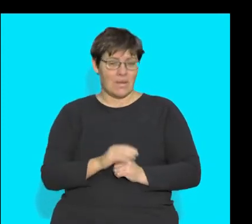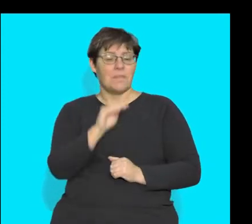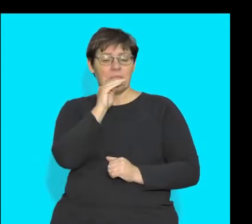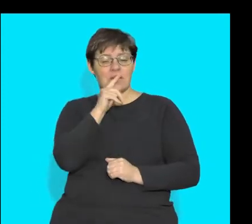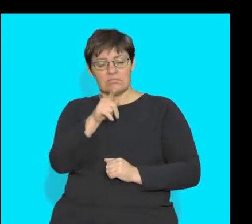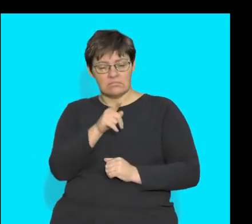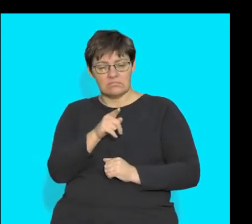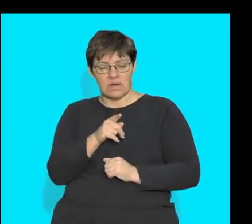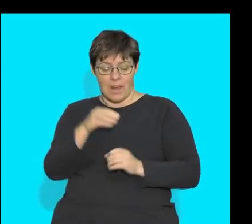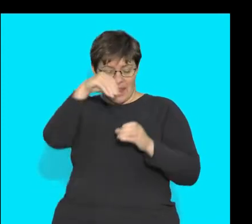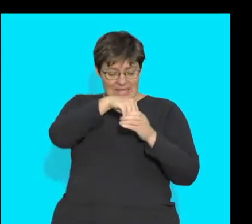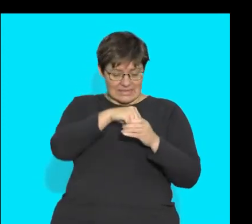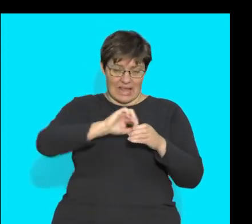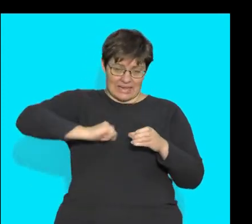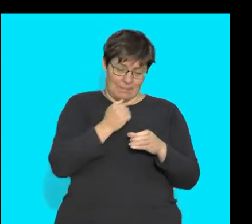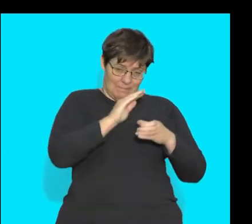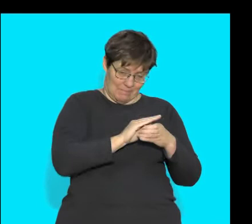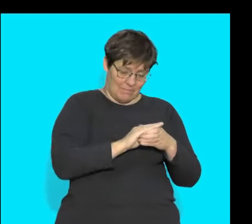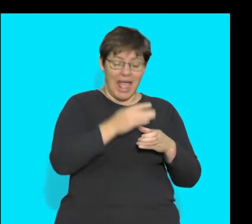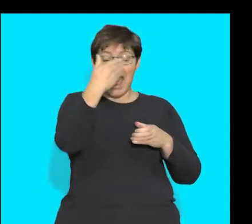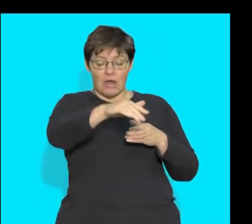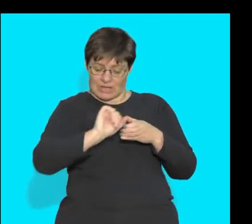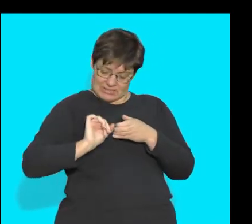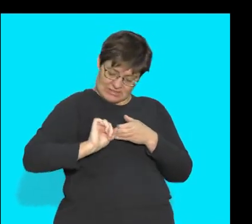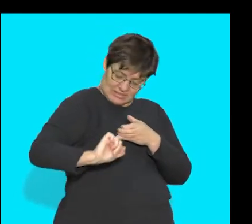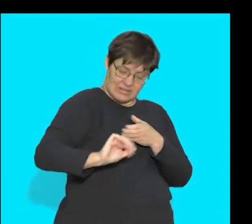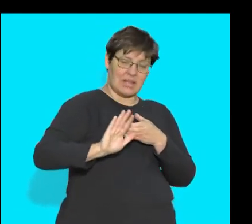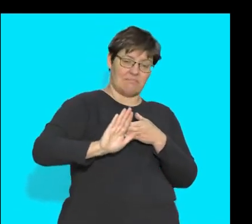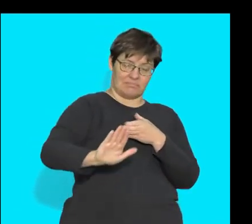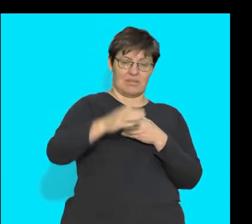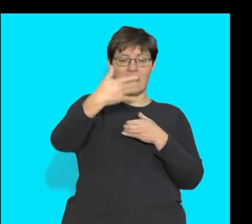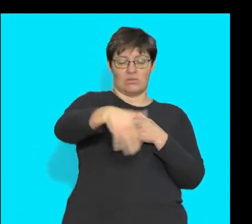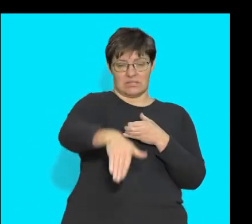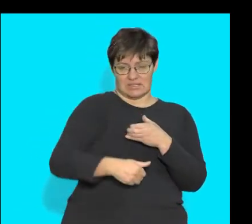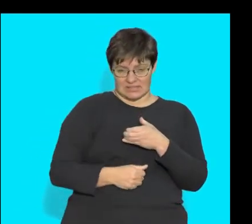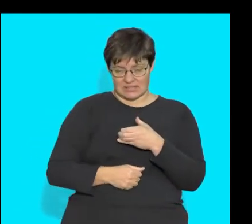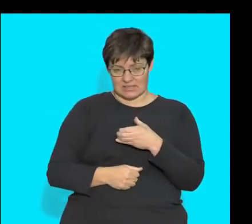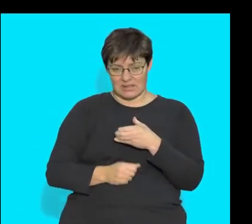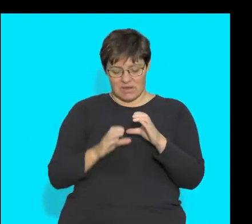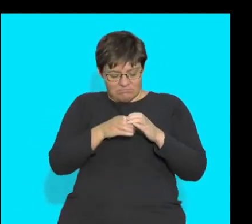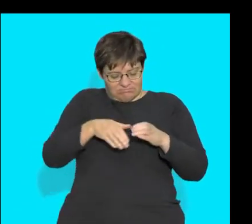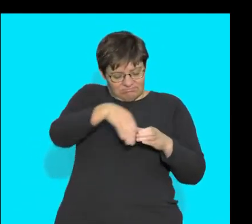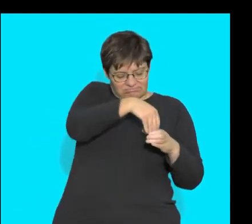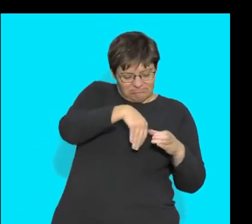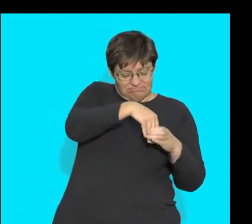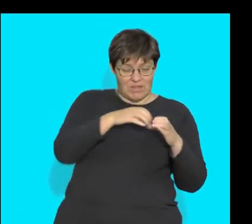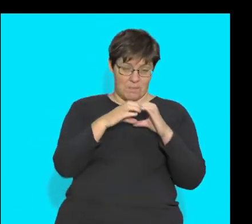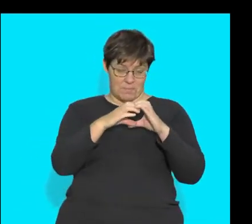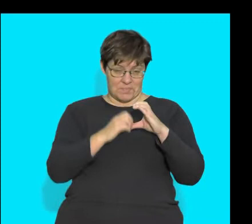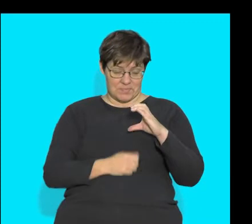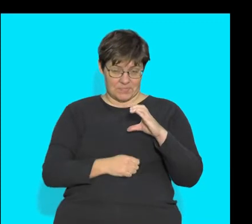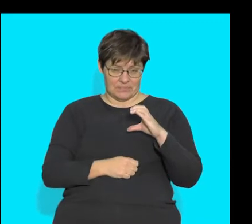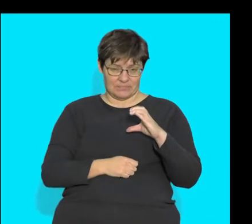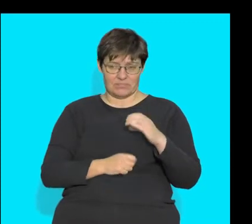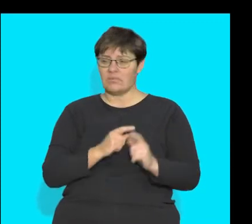kept everything in and kept everything out. So you have this enclosure. Then